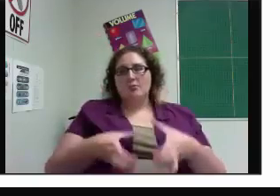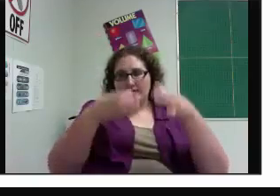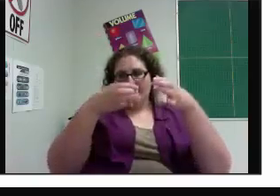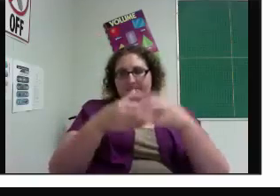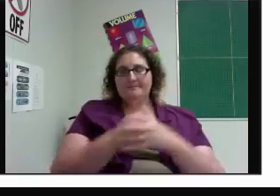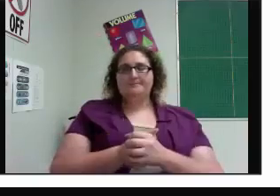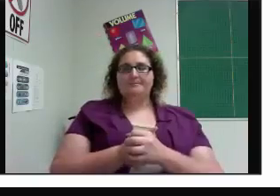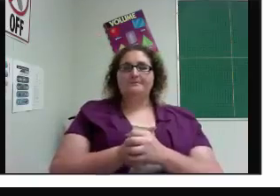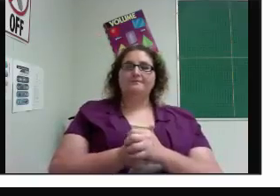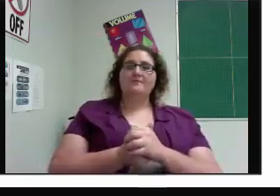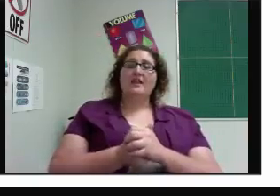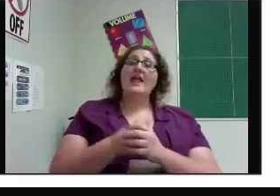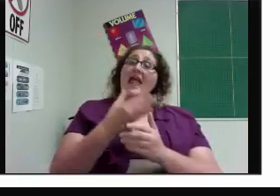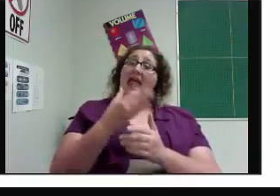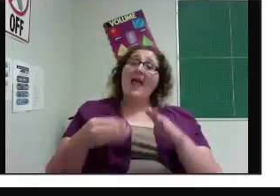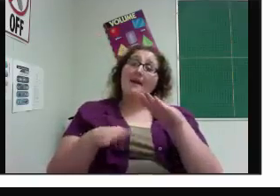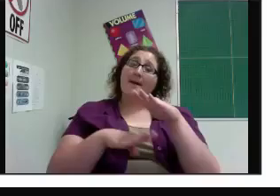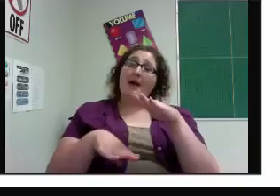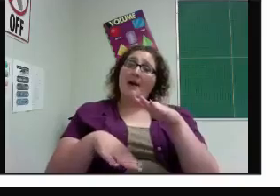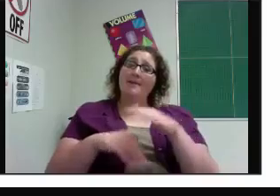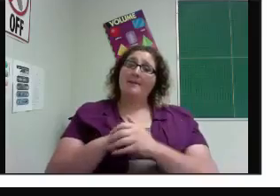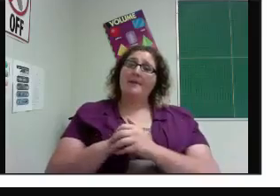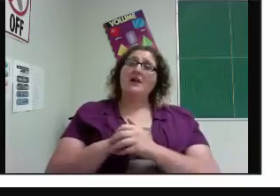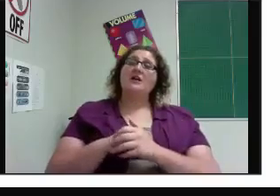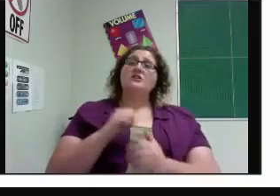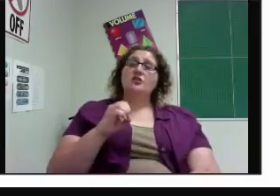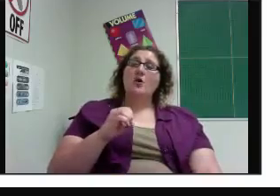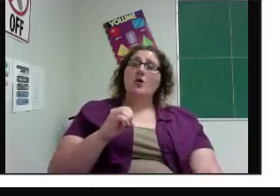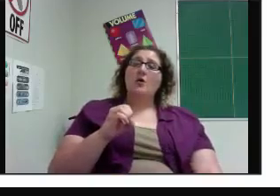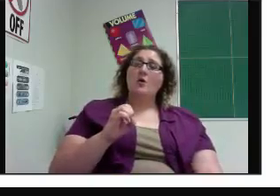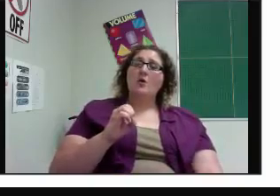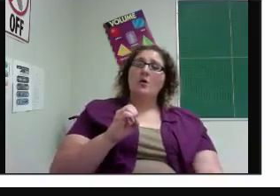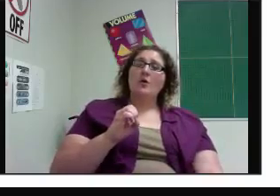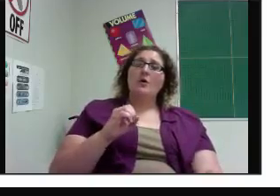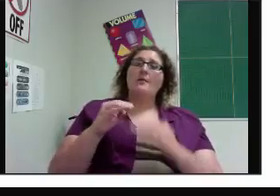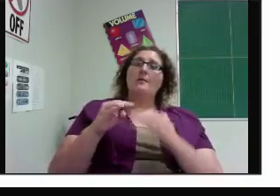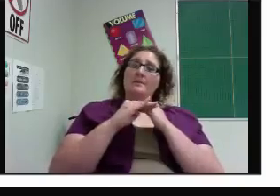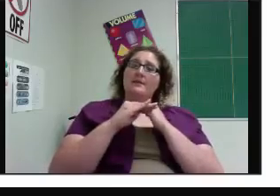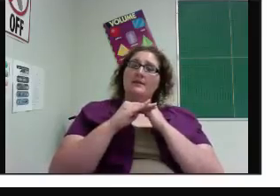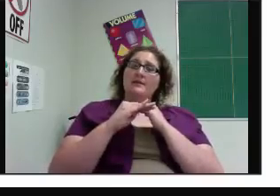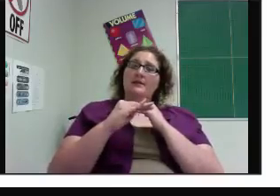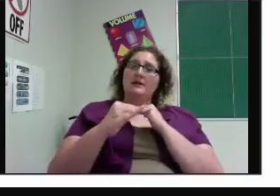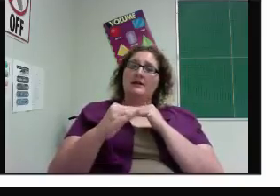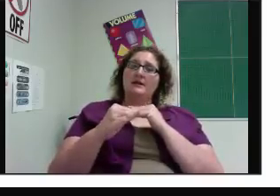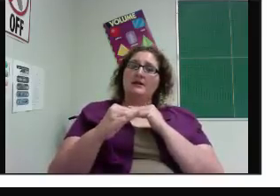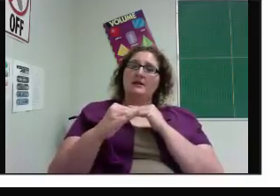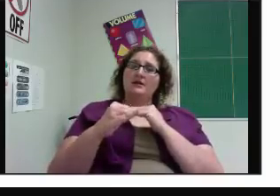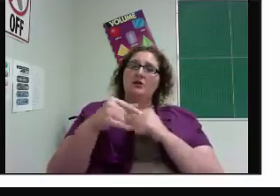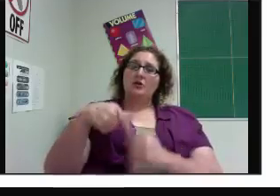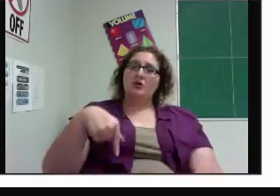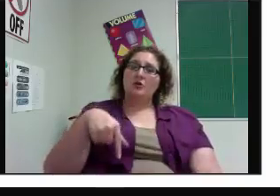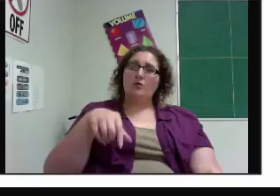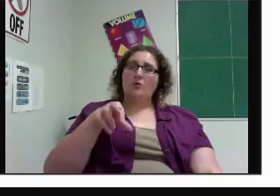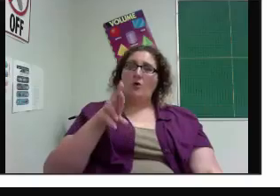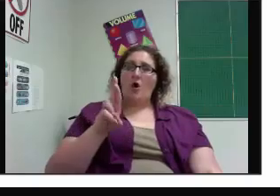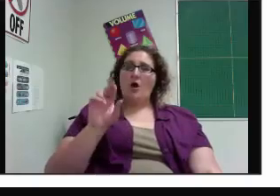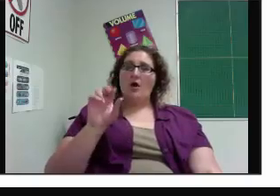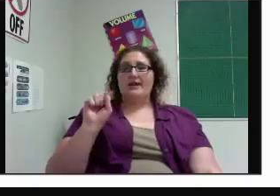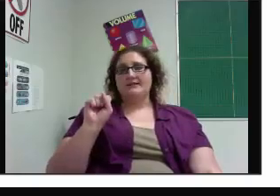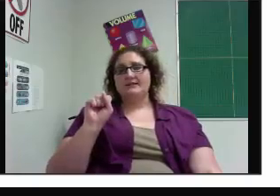we're talking about the front of this prism. Okay, and it's the bottom. So we're looking